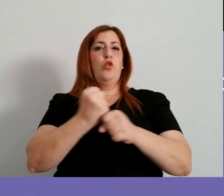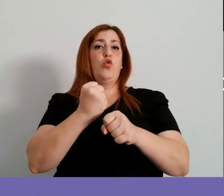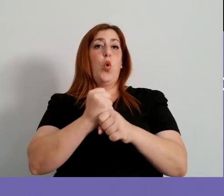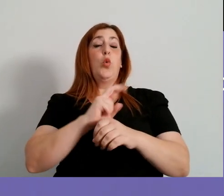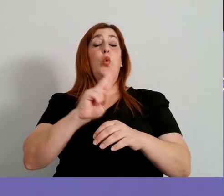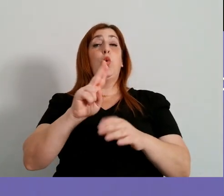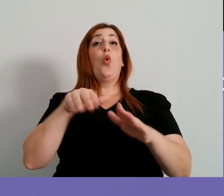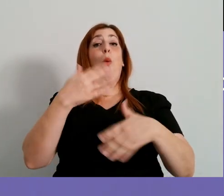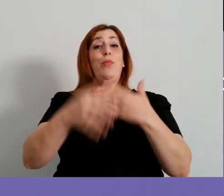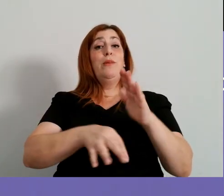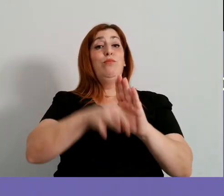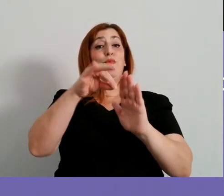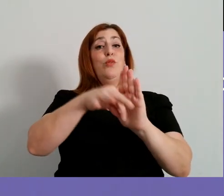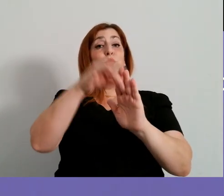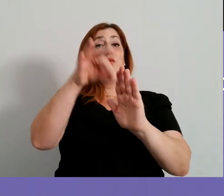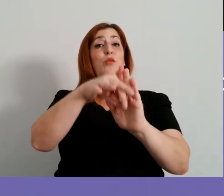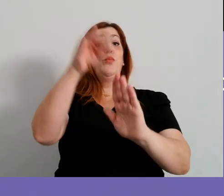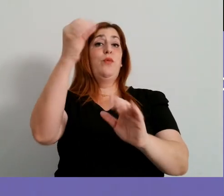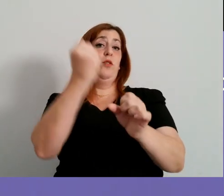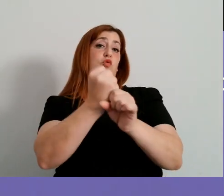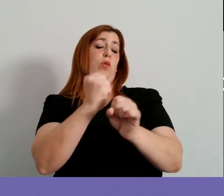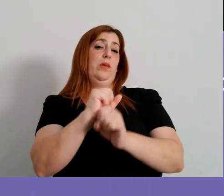your career.